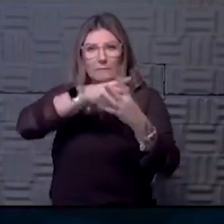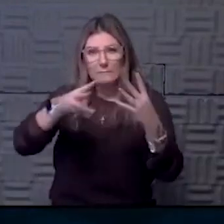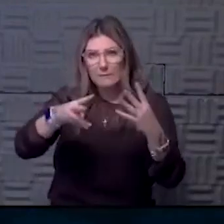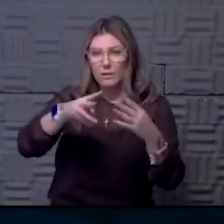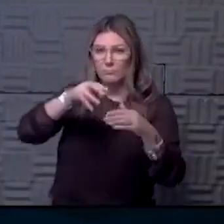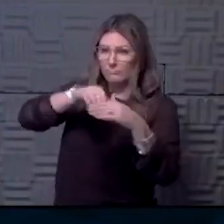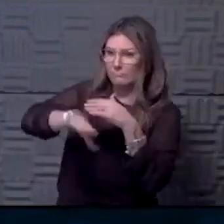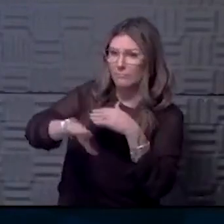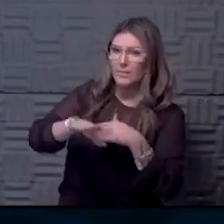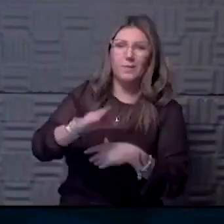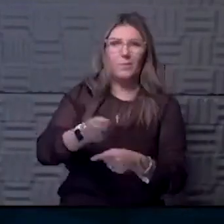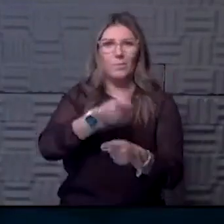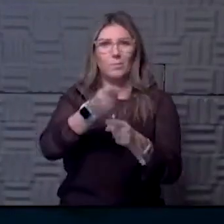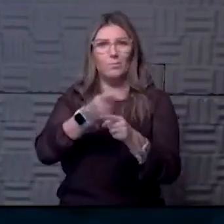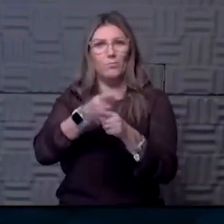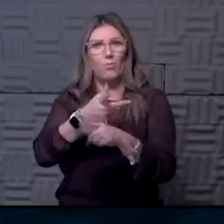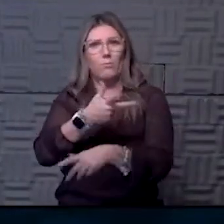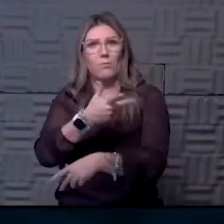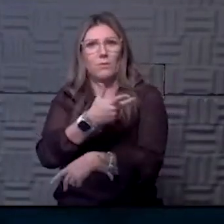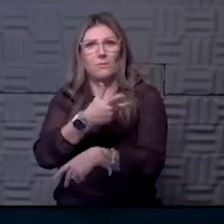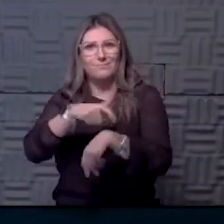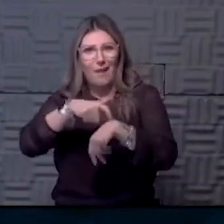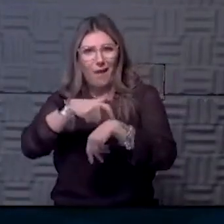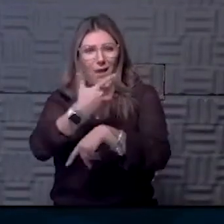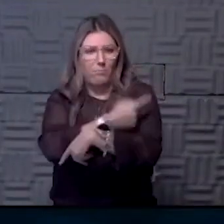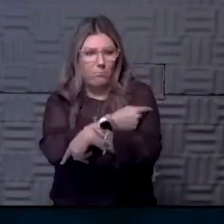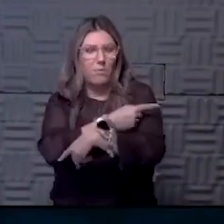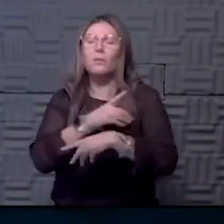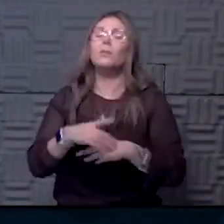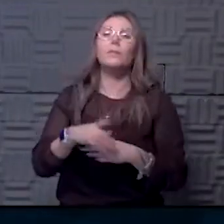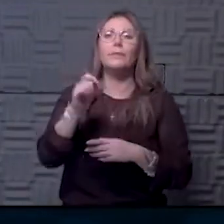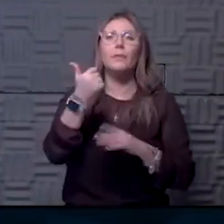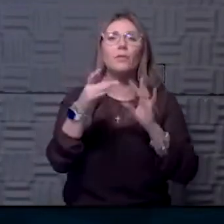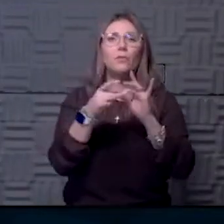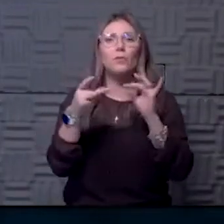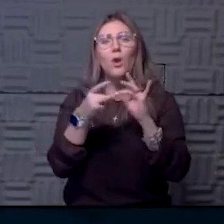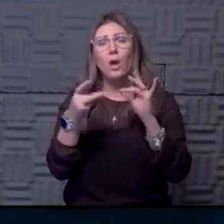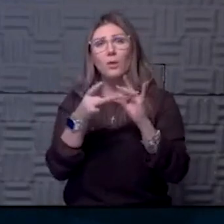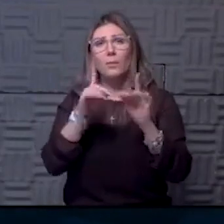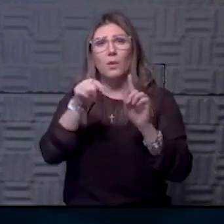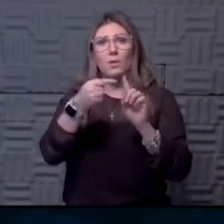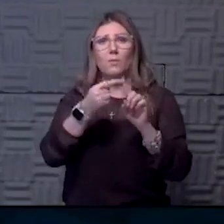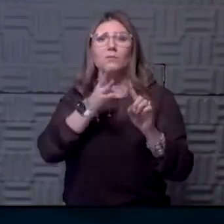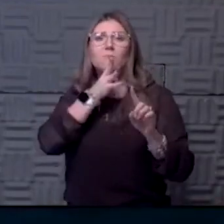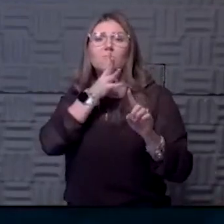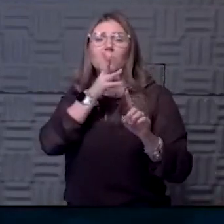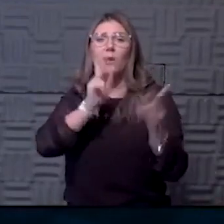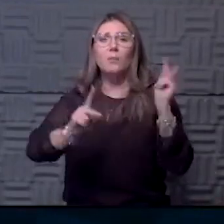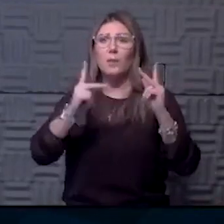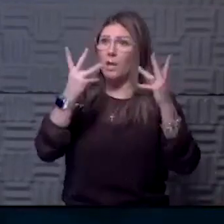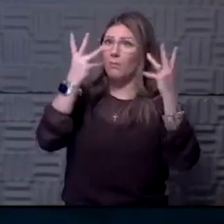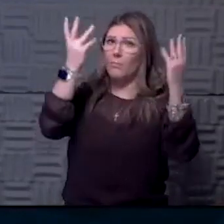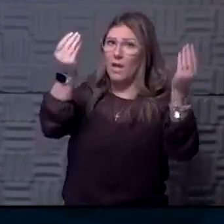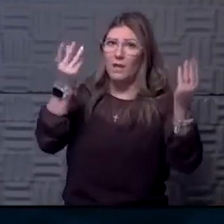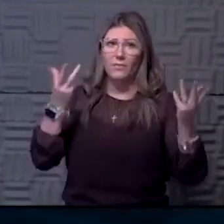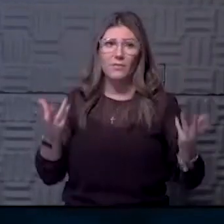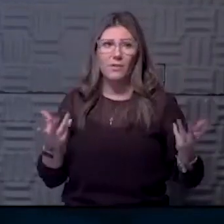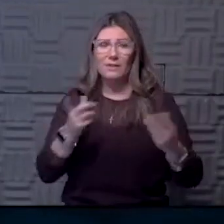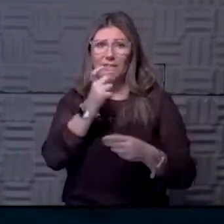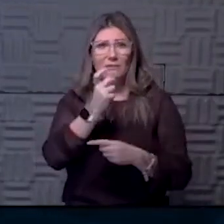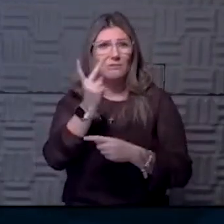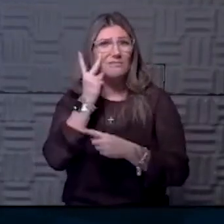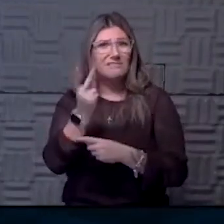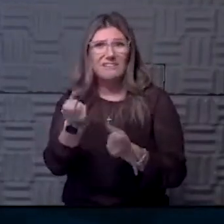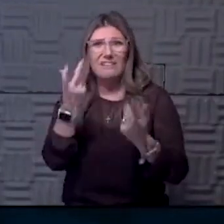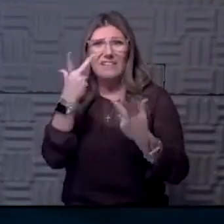make sure you give it at the right time period. The other comment I just have is that when I talk to people out there, I just don't see a lot of